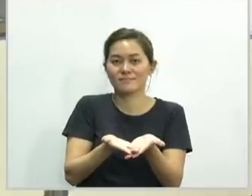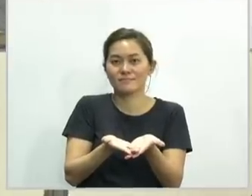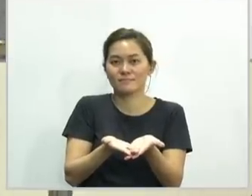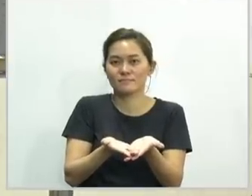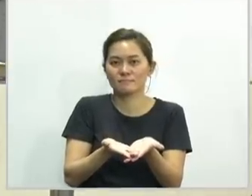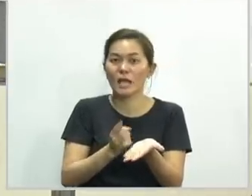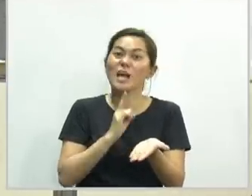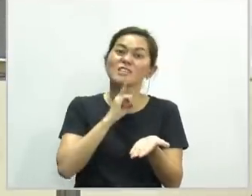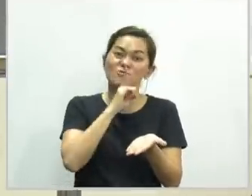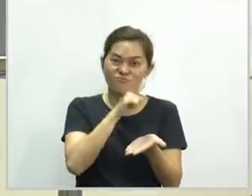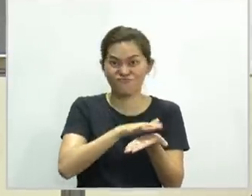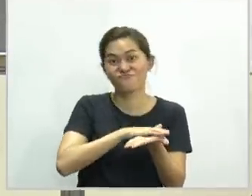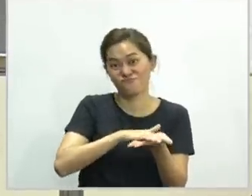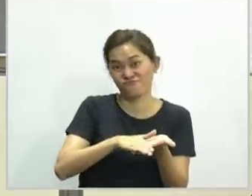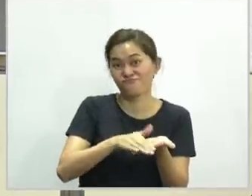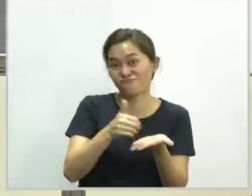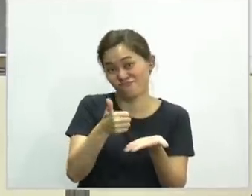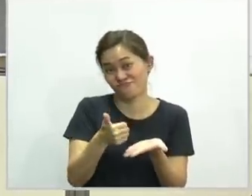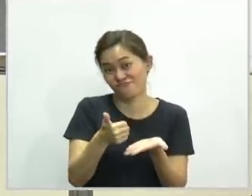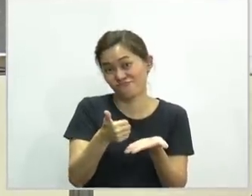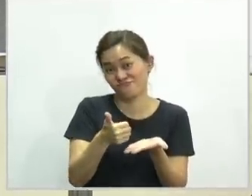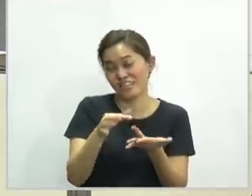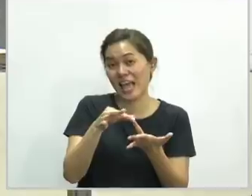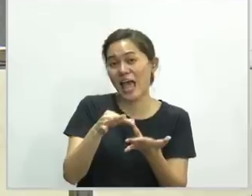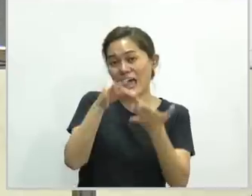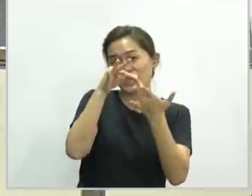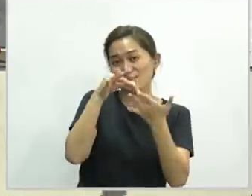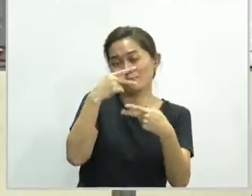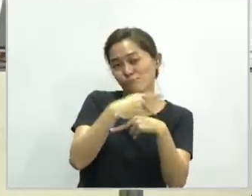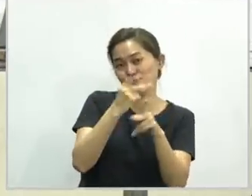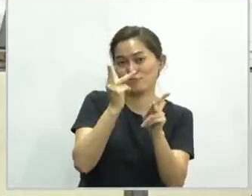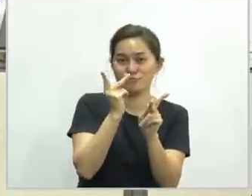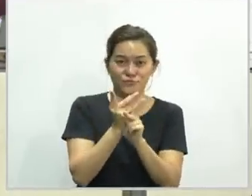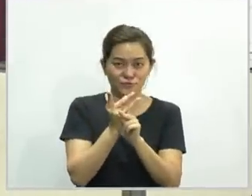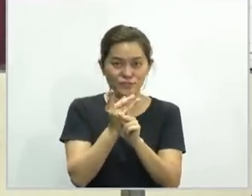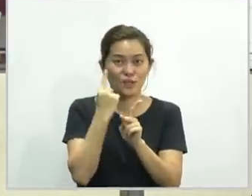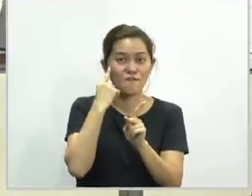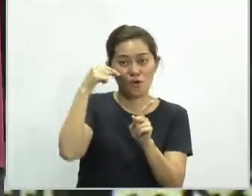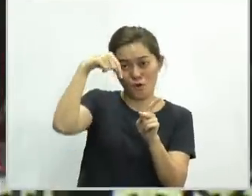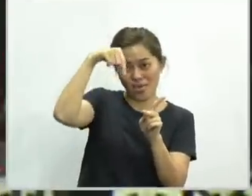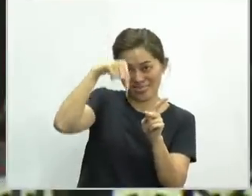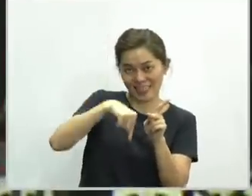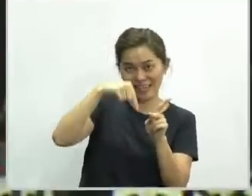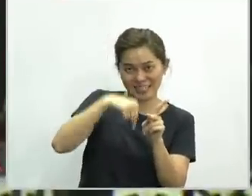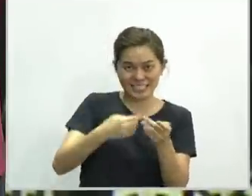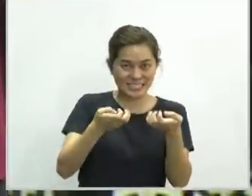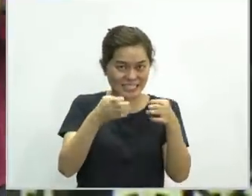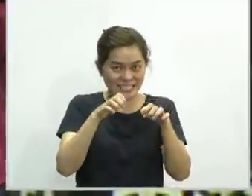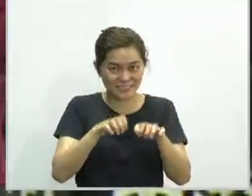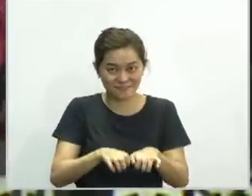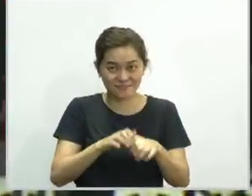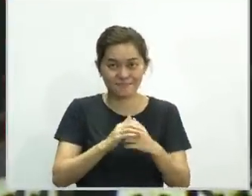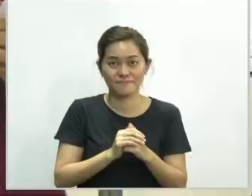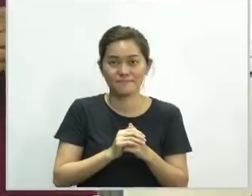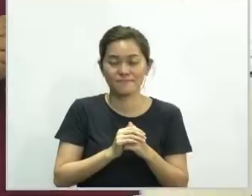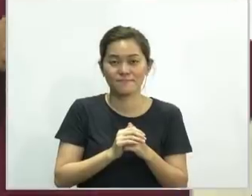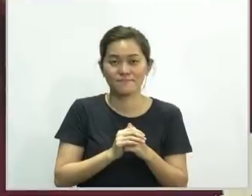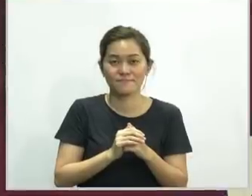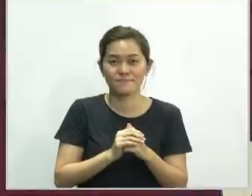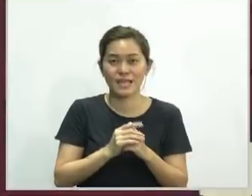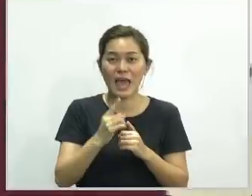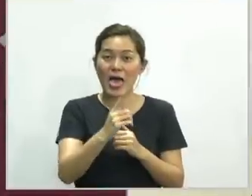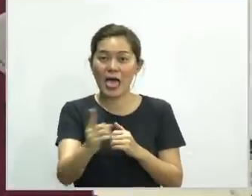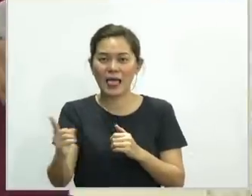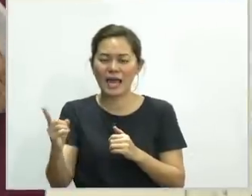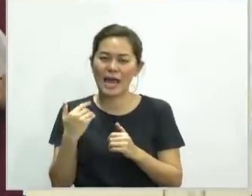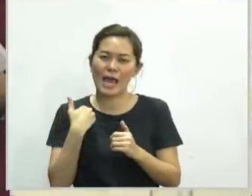It's really nice. Specially produced for this event. They're going to just